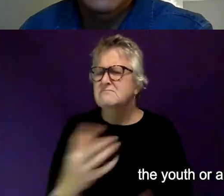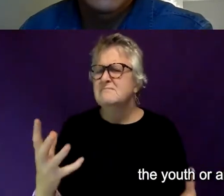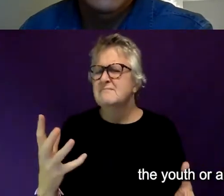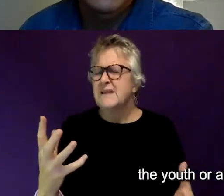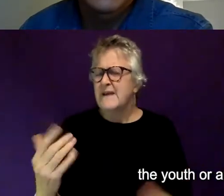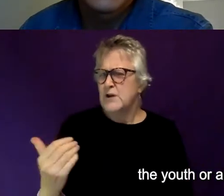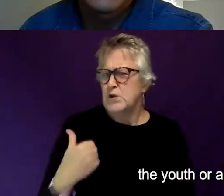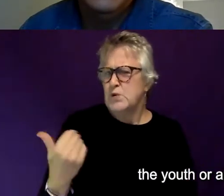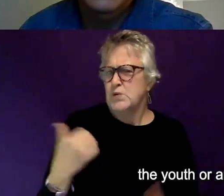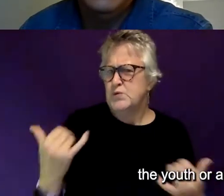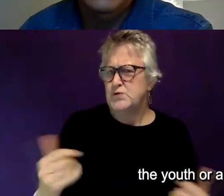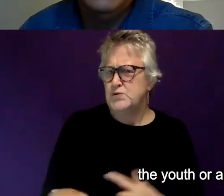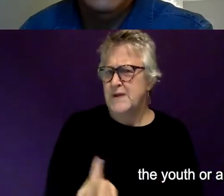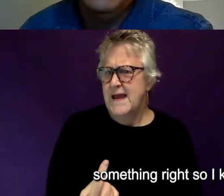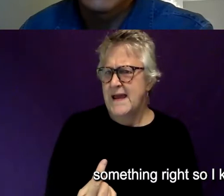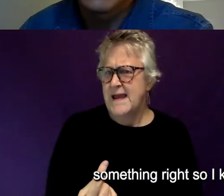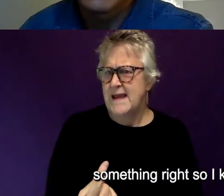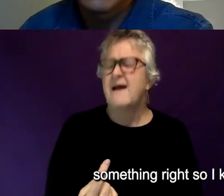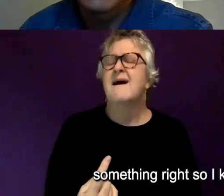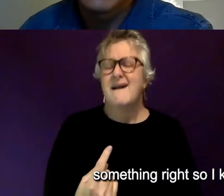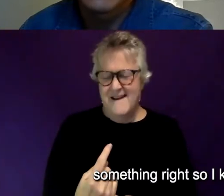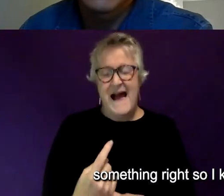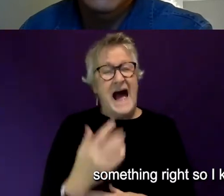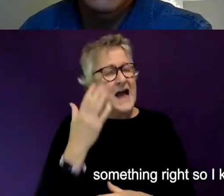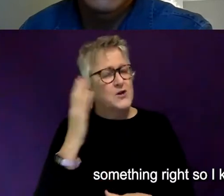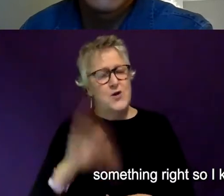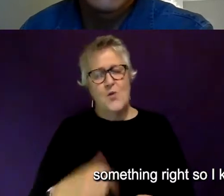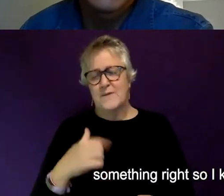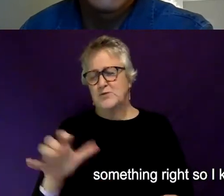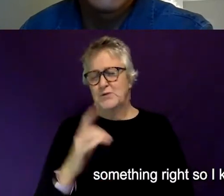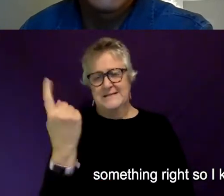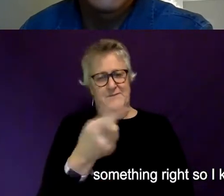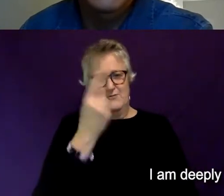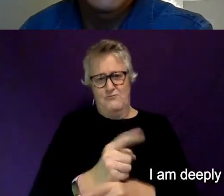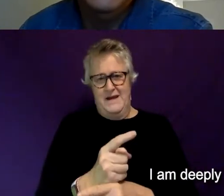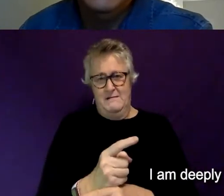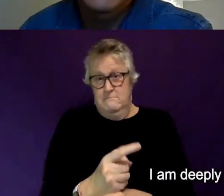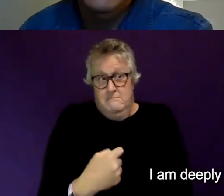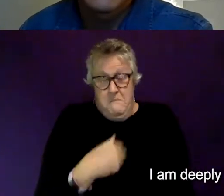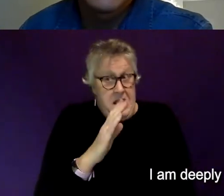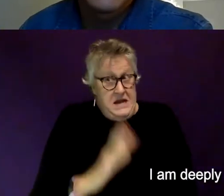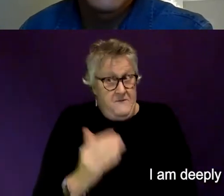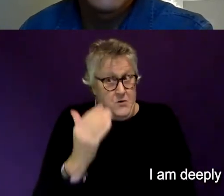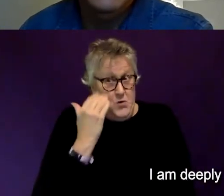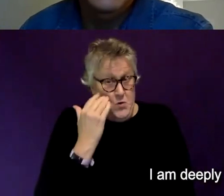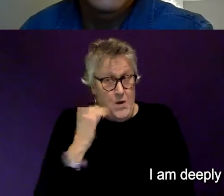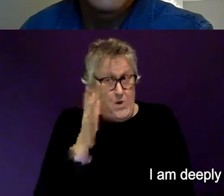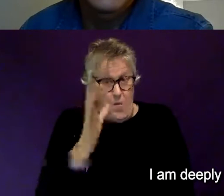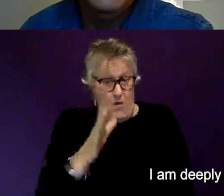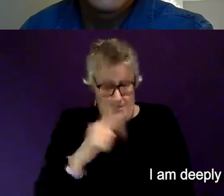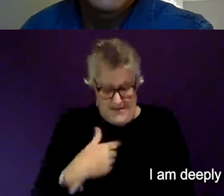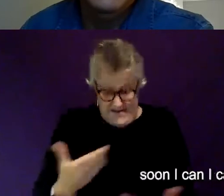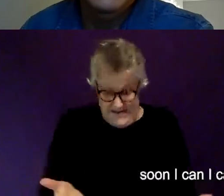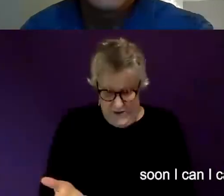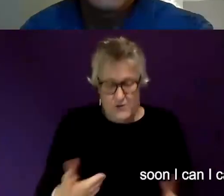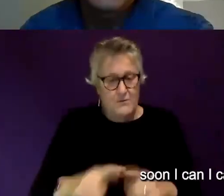anyone, I know I'm doing something right. So I never knew I'd be in this position, but I'm deeply honored, and hopefully